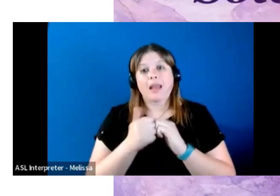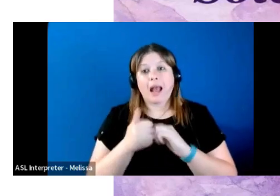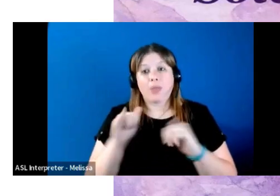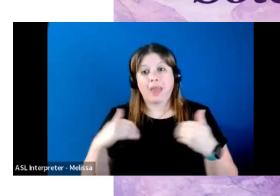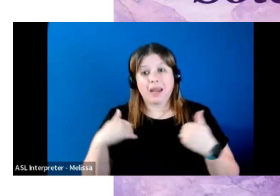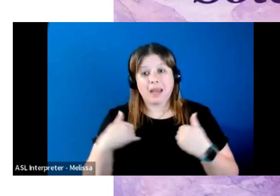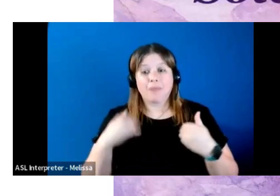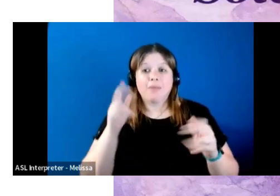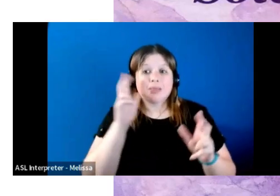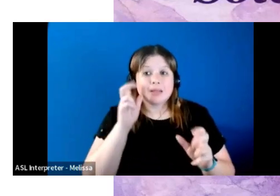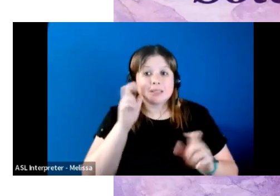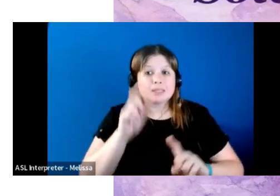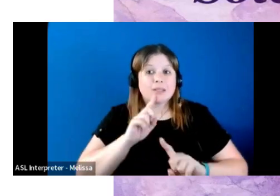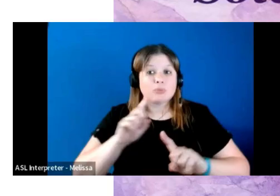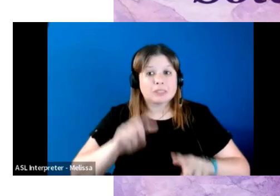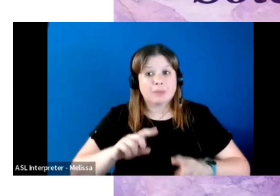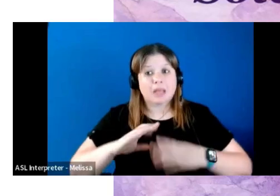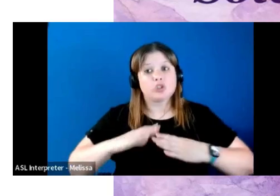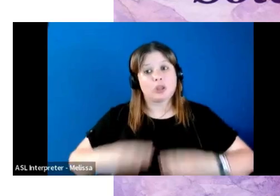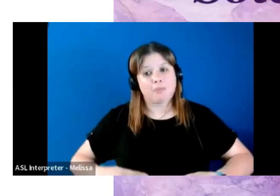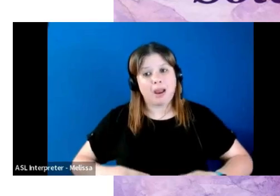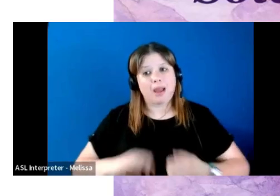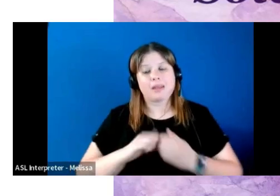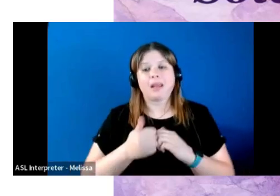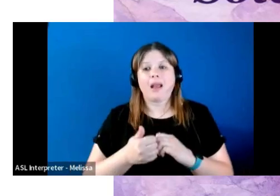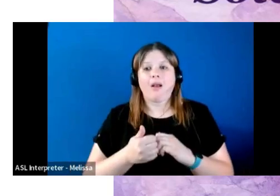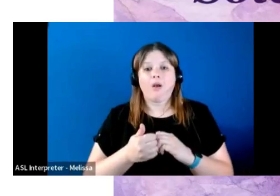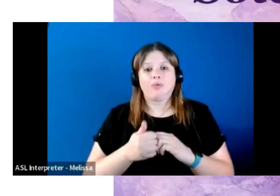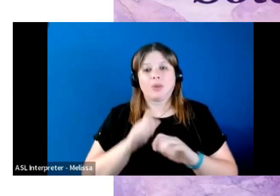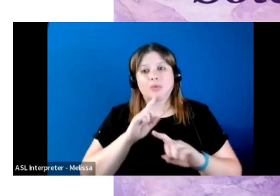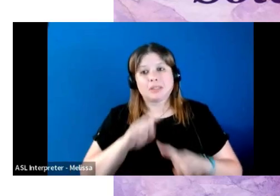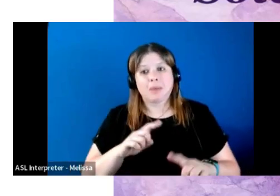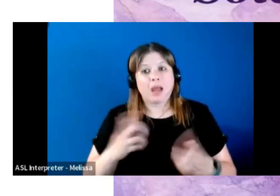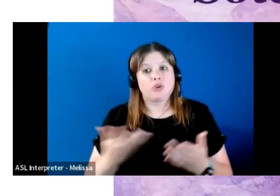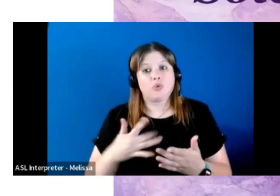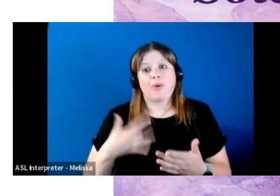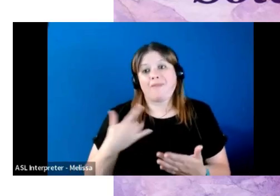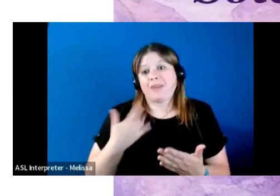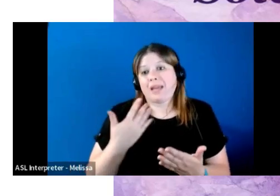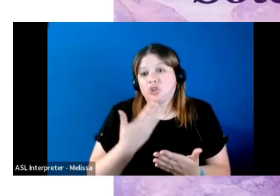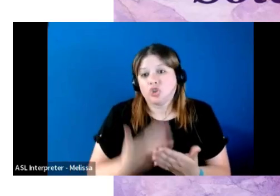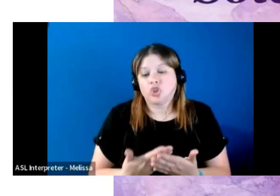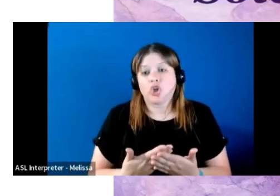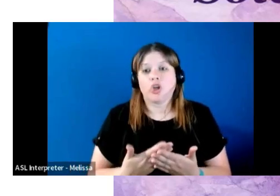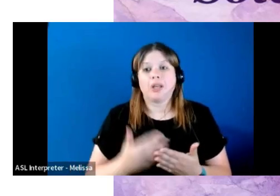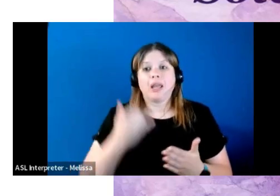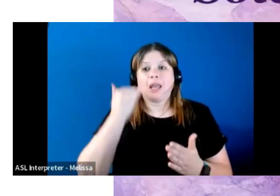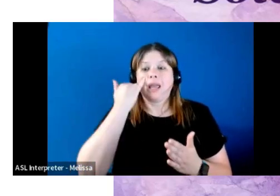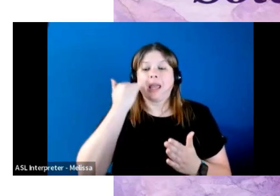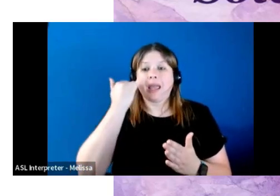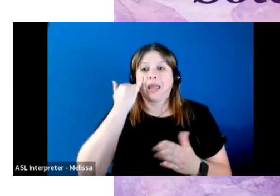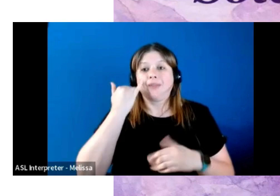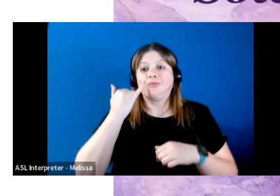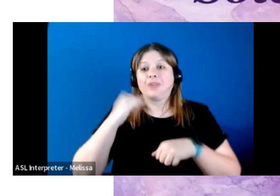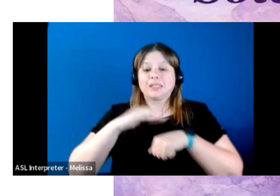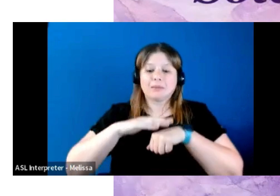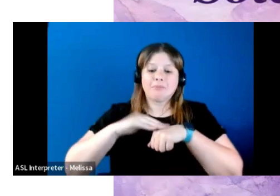and respond to what feels good, whether that's pushing into your hand as you pet